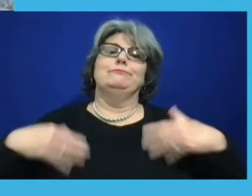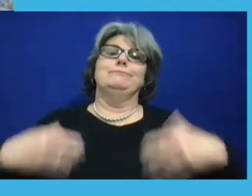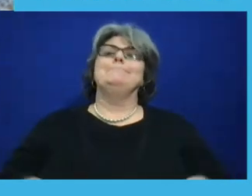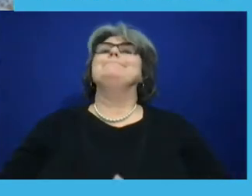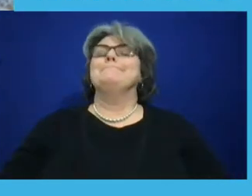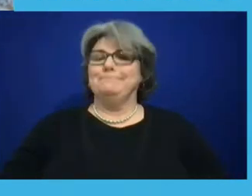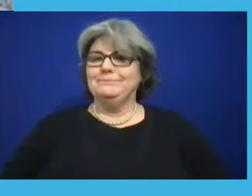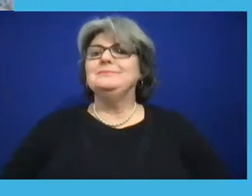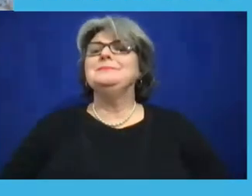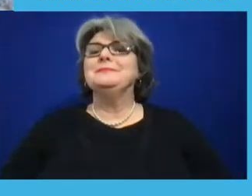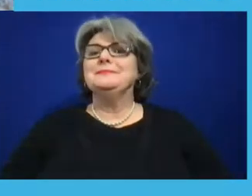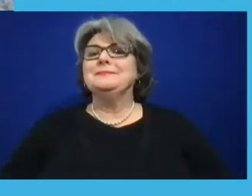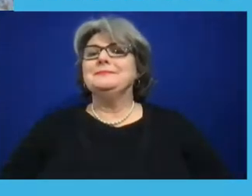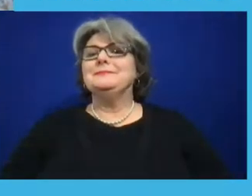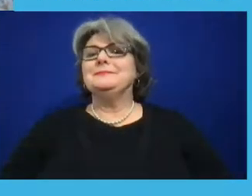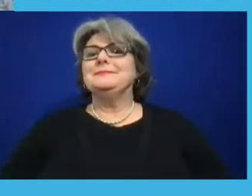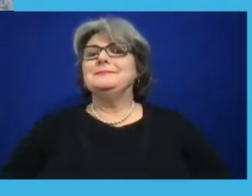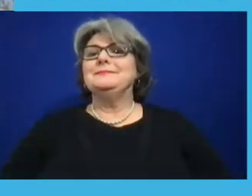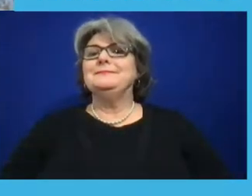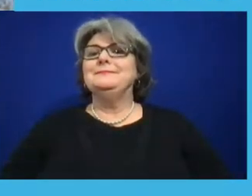numbers.